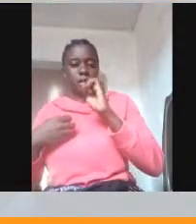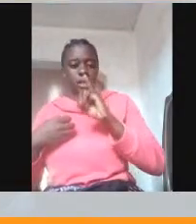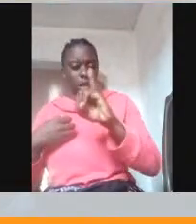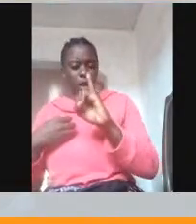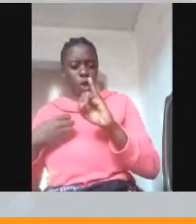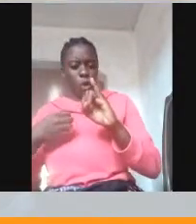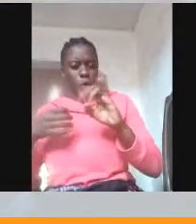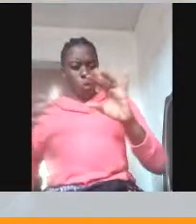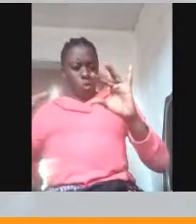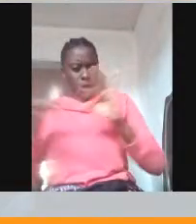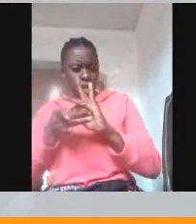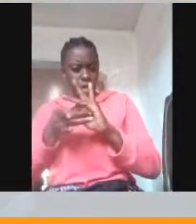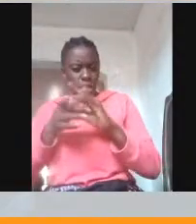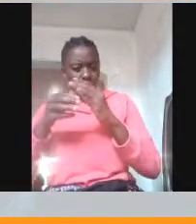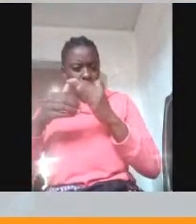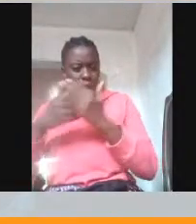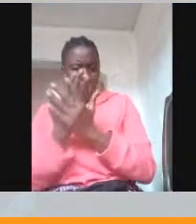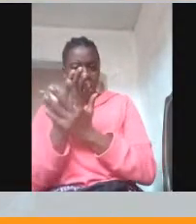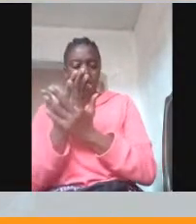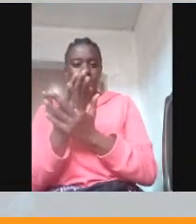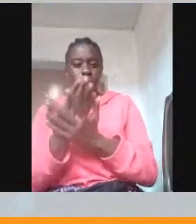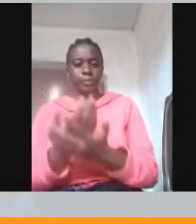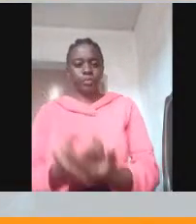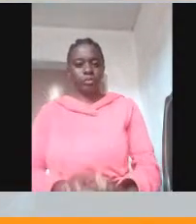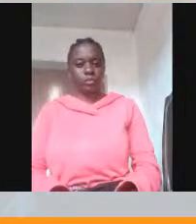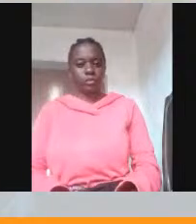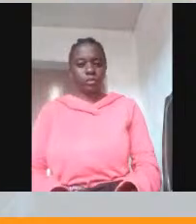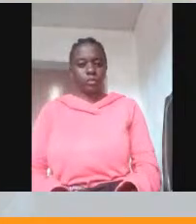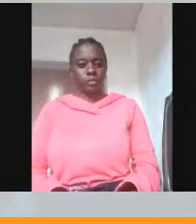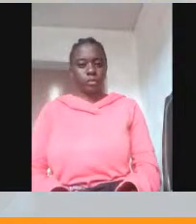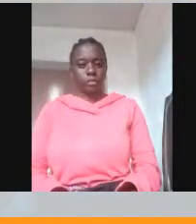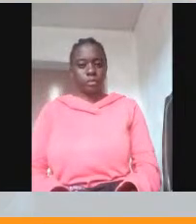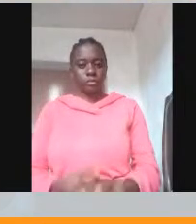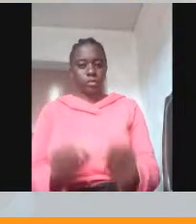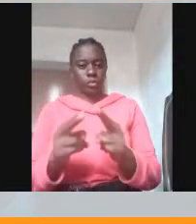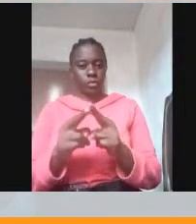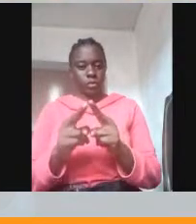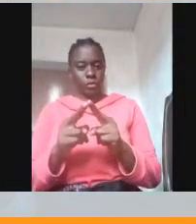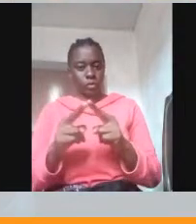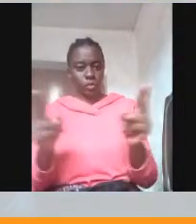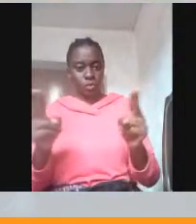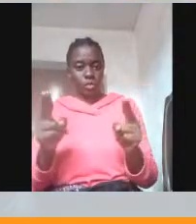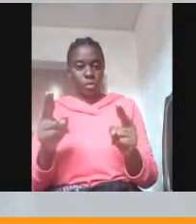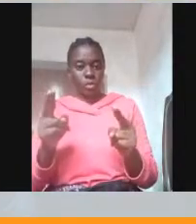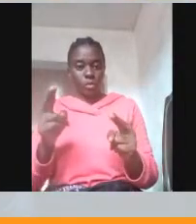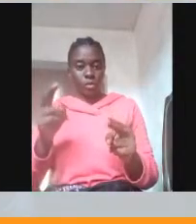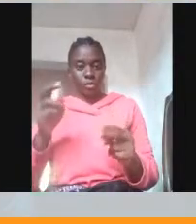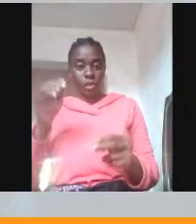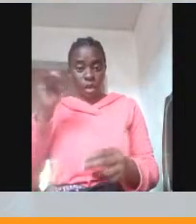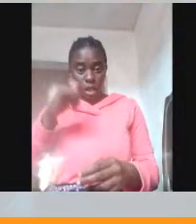So definitely UTIs can be connected to STIs